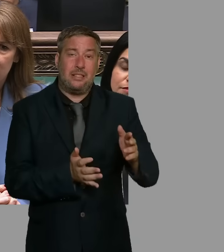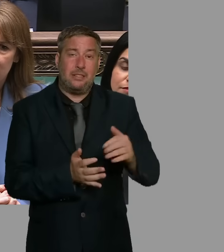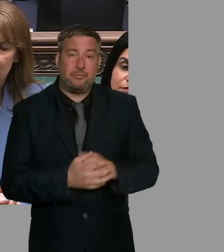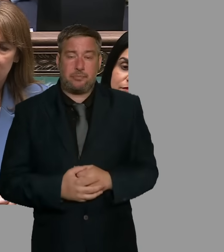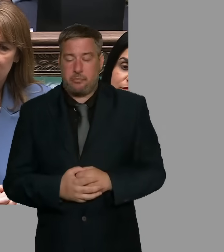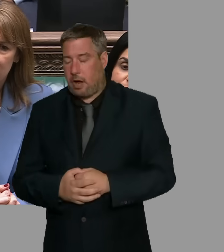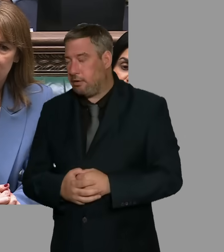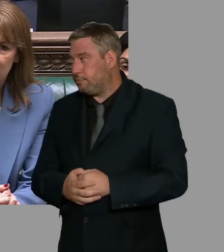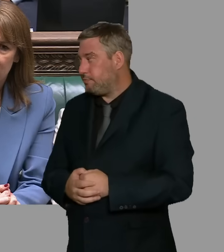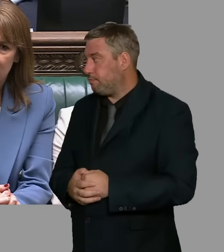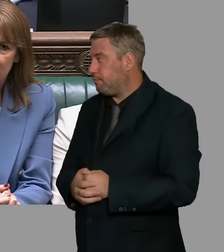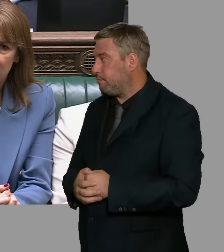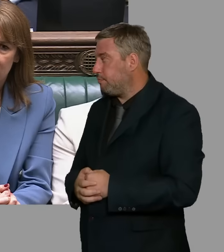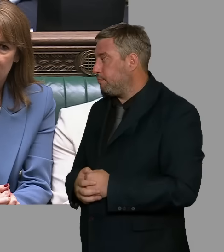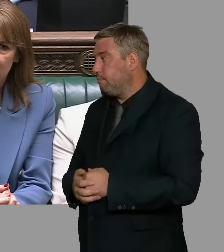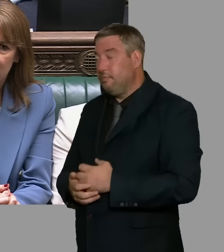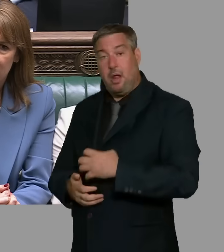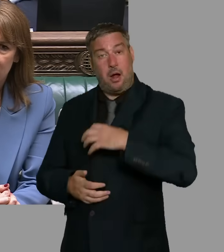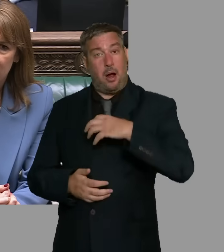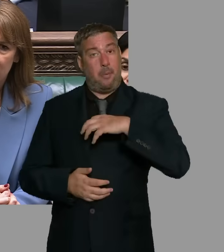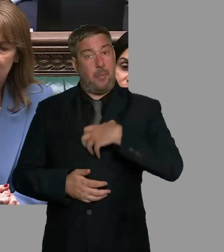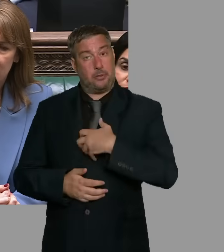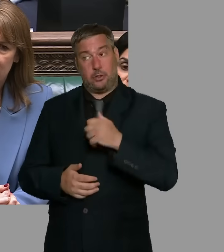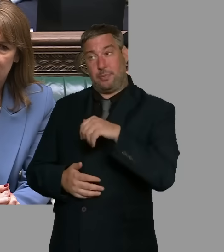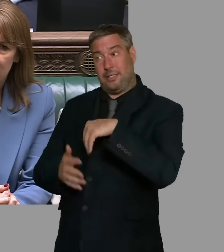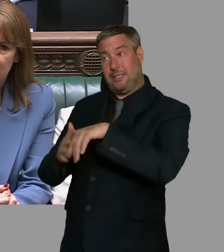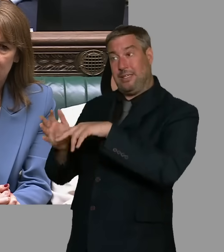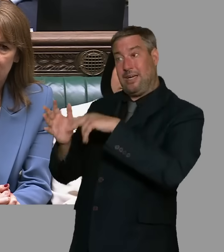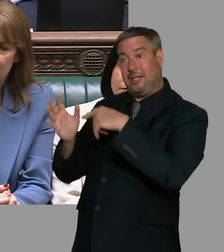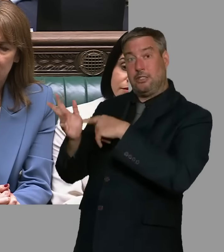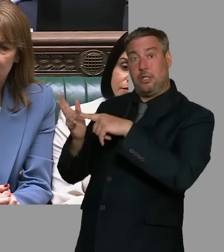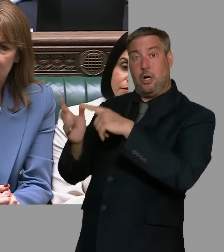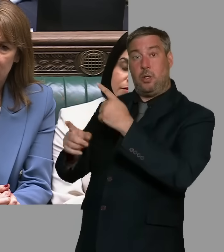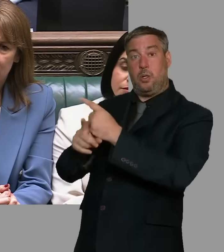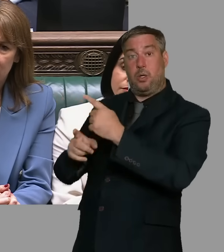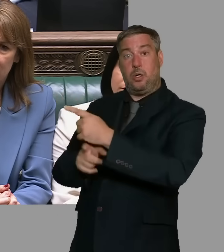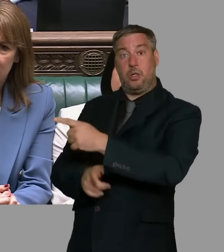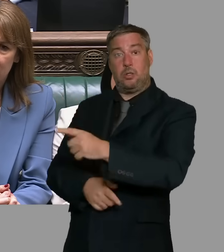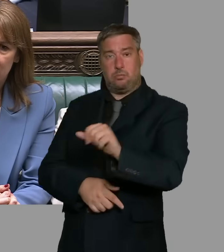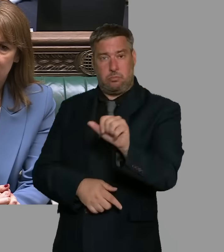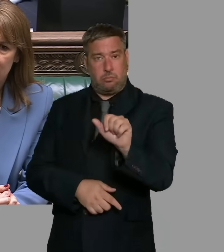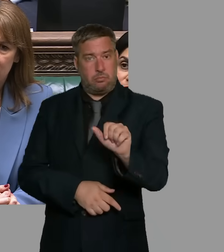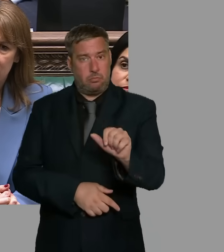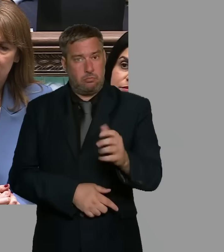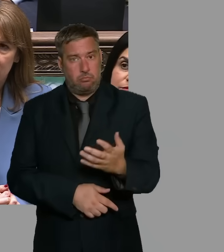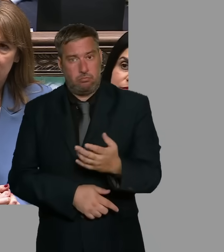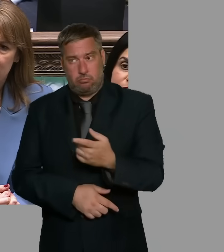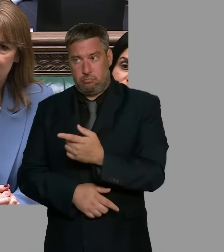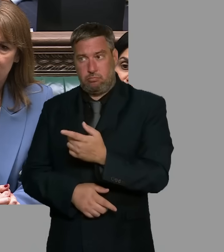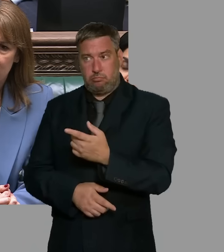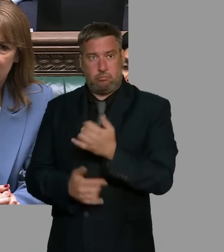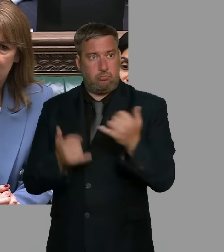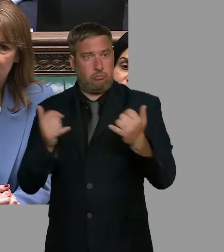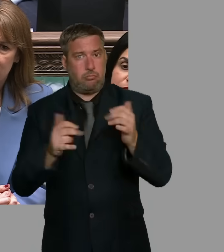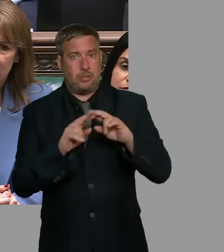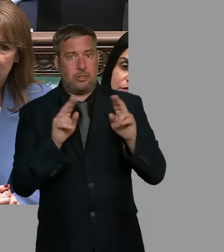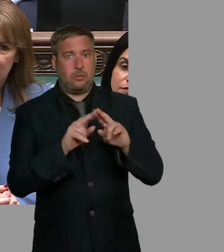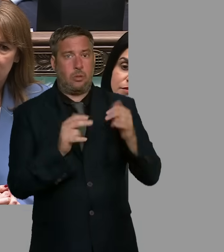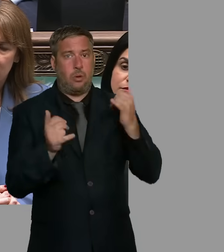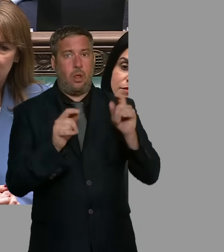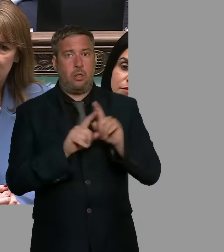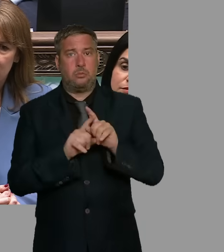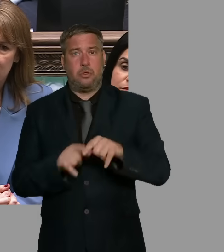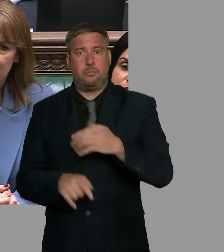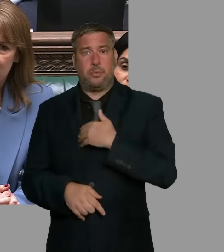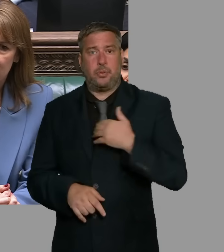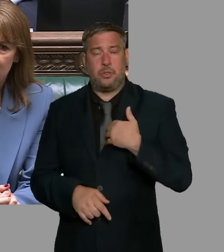on Ukraine, as well as the attack in Doha yesterday. Mr. Speaker, I see she's finally catching up with the questions that she should have asked